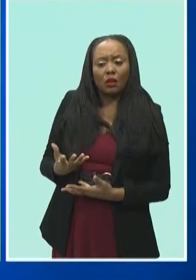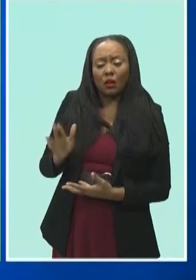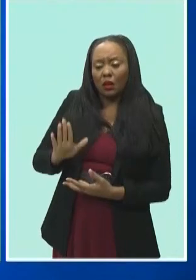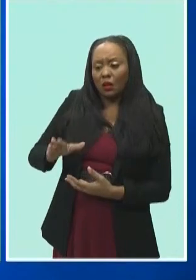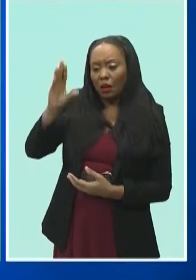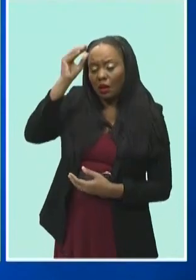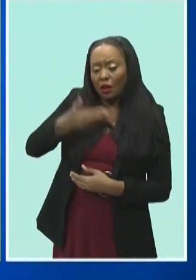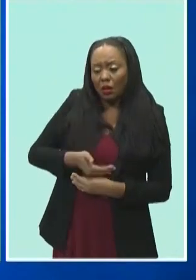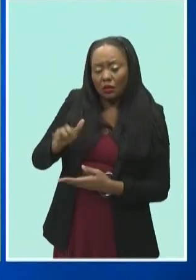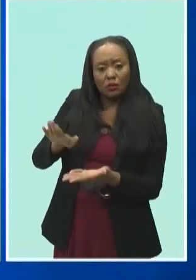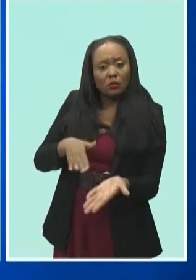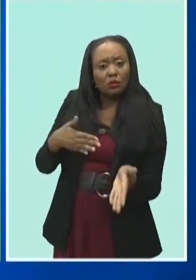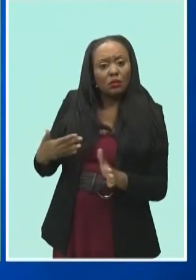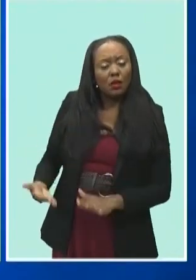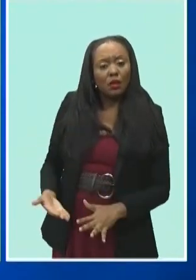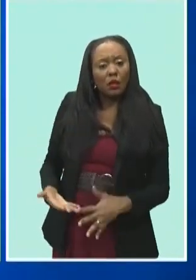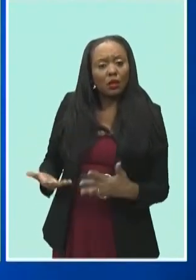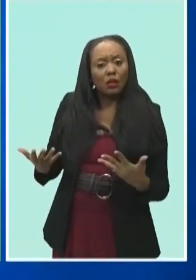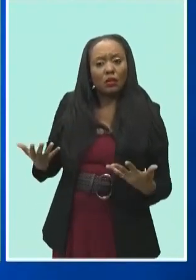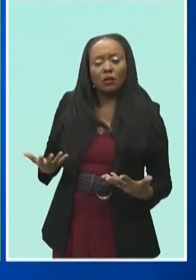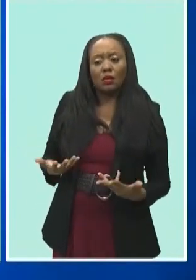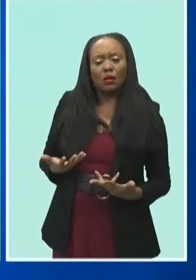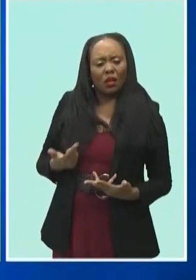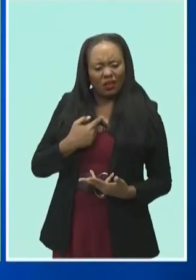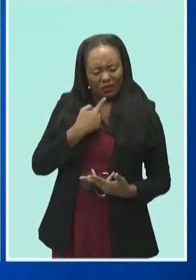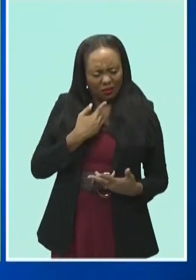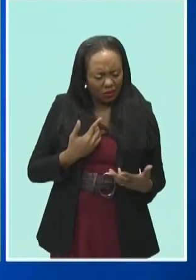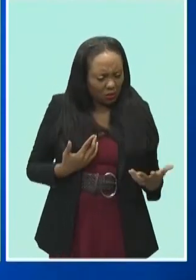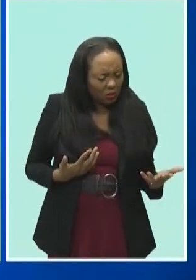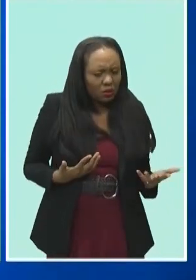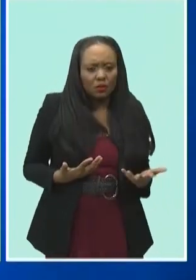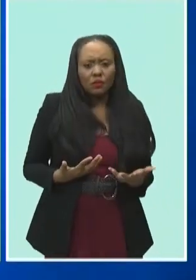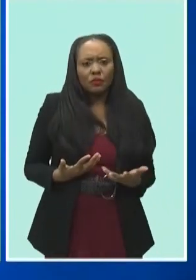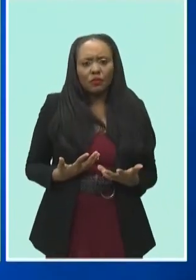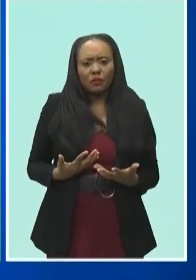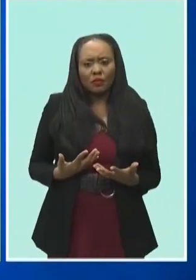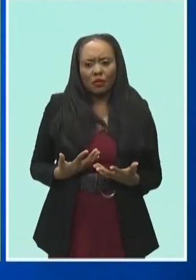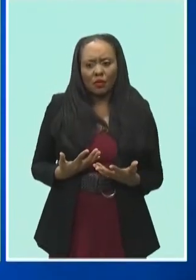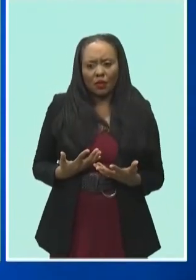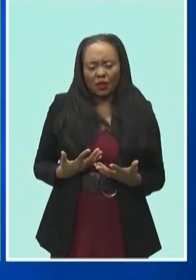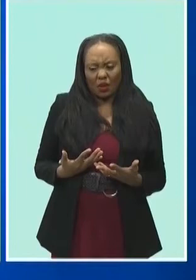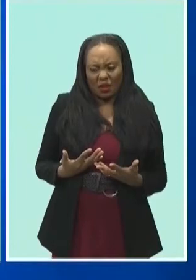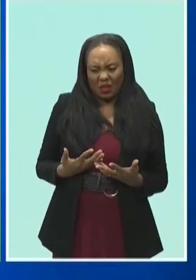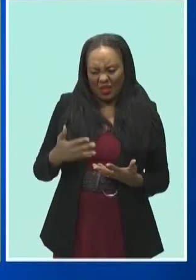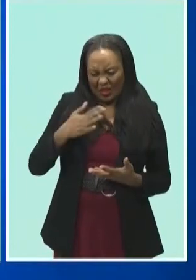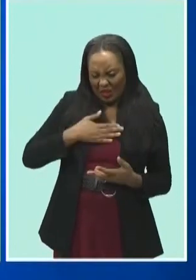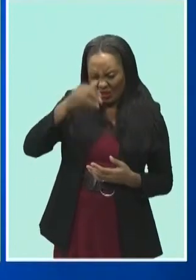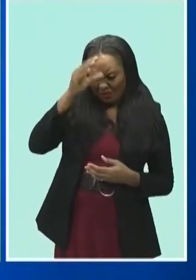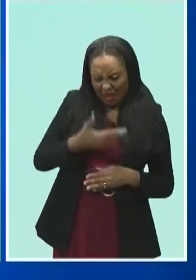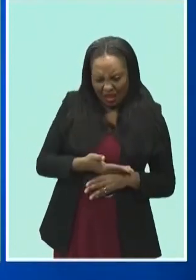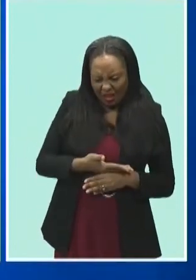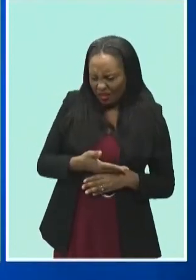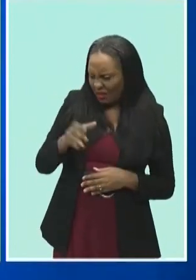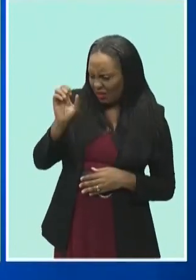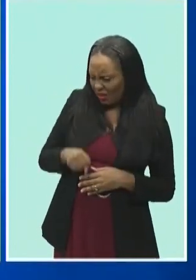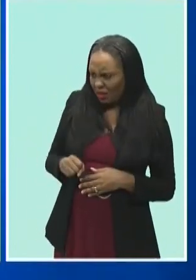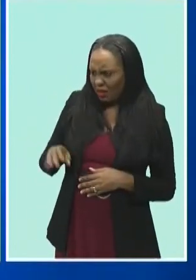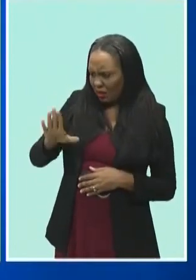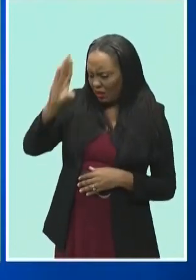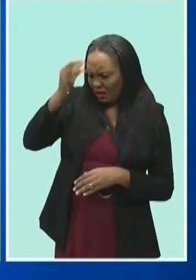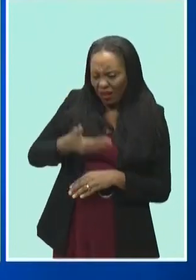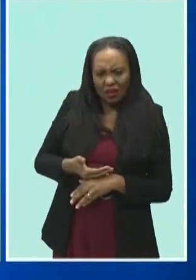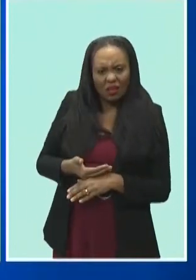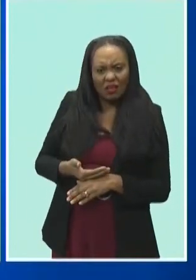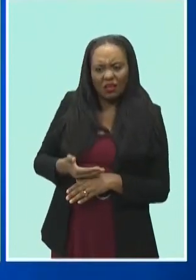son died." So I say, "Gary Stewart?" So yes, Gary Stewart. Gary